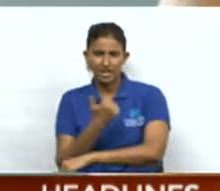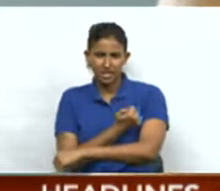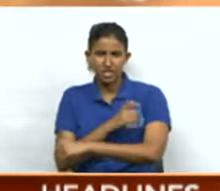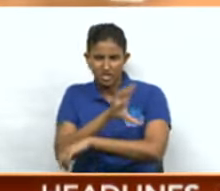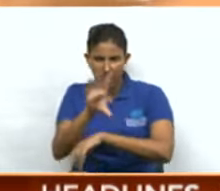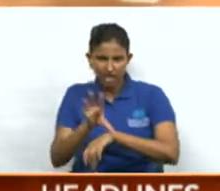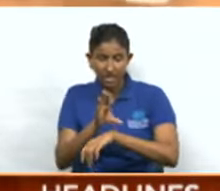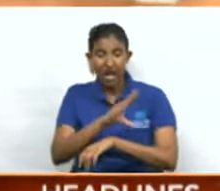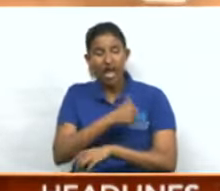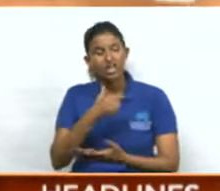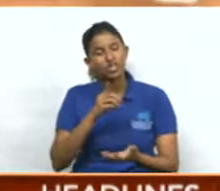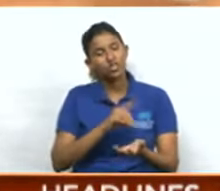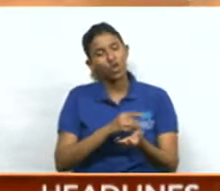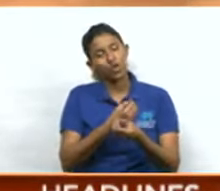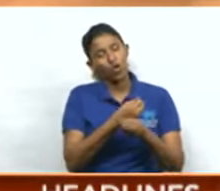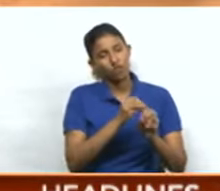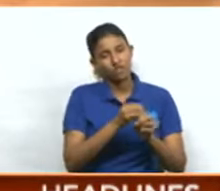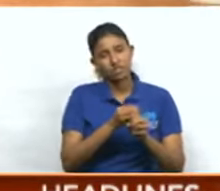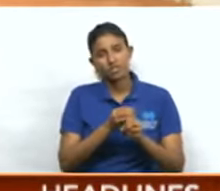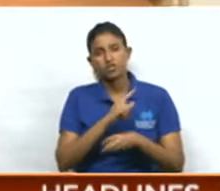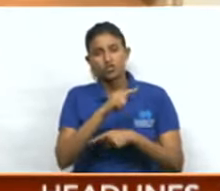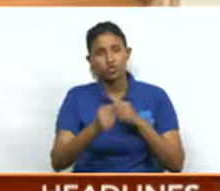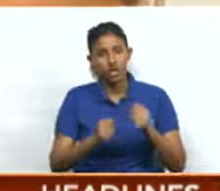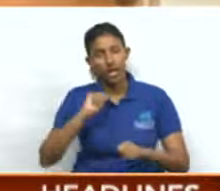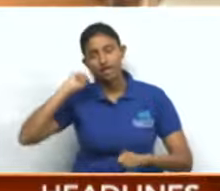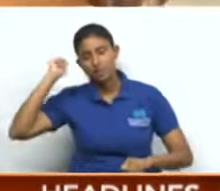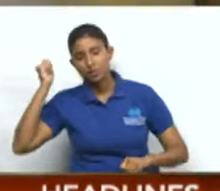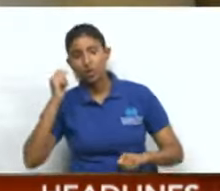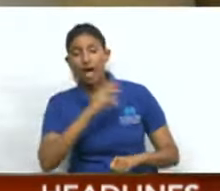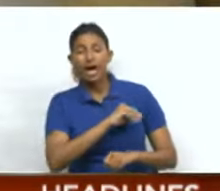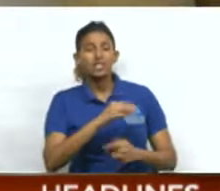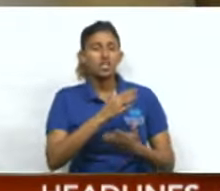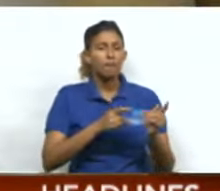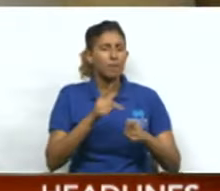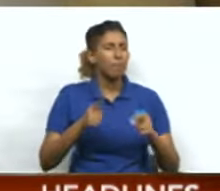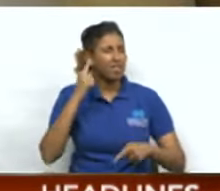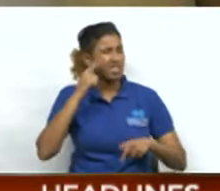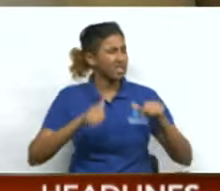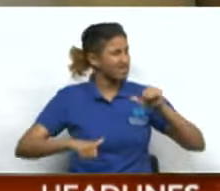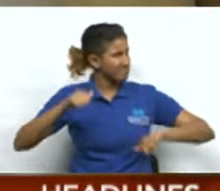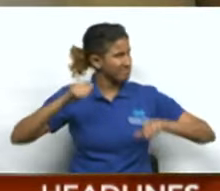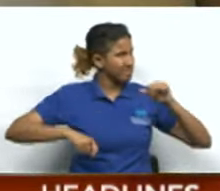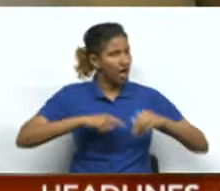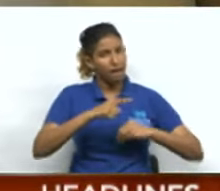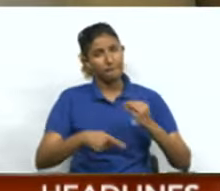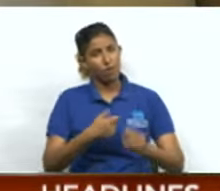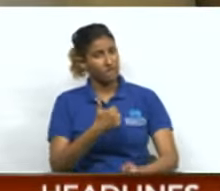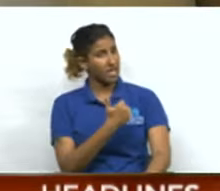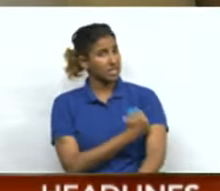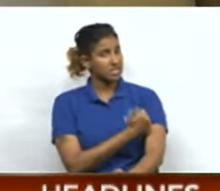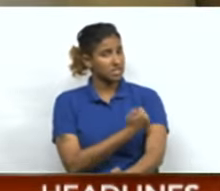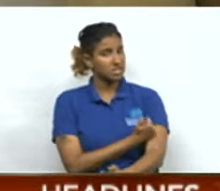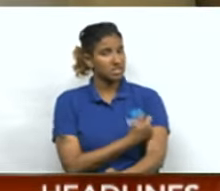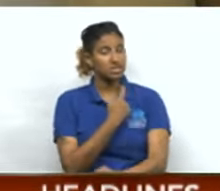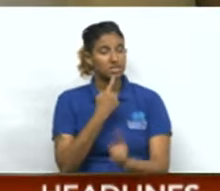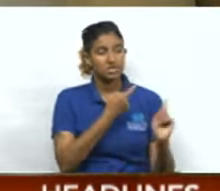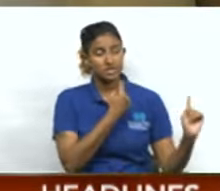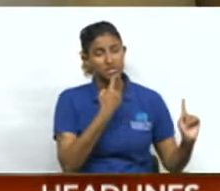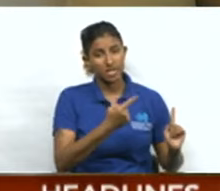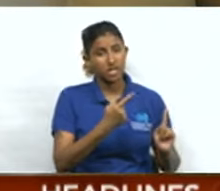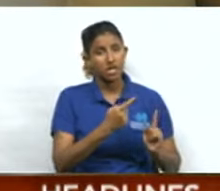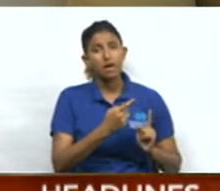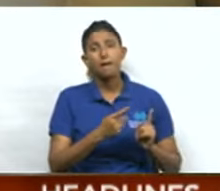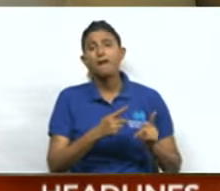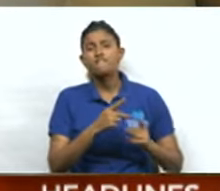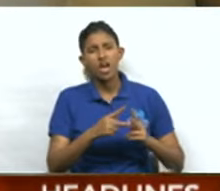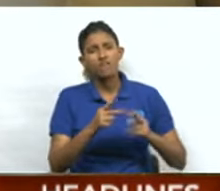country. And for those of you who may have doubts about vaccination, it's very important when people are searching for information for any vaccine,